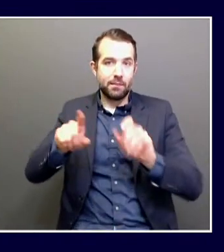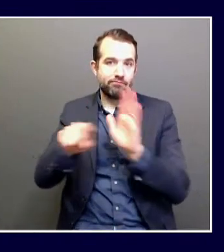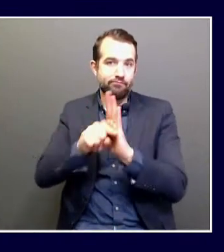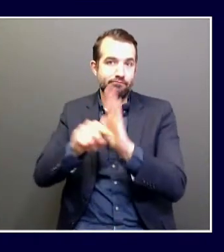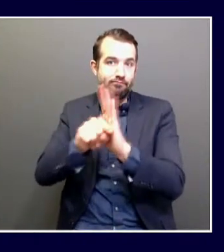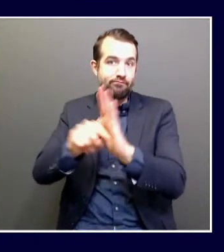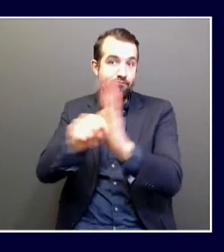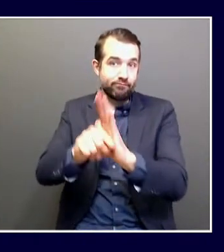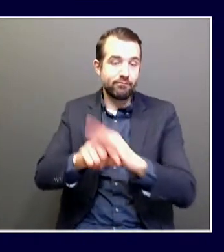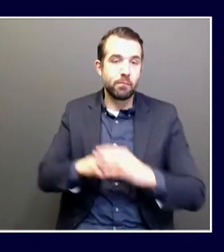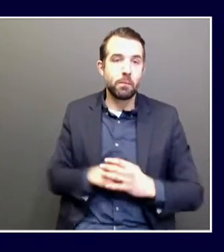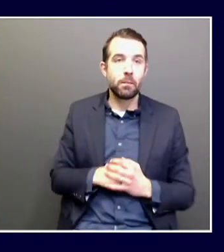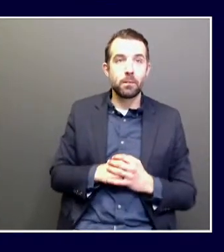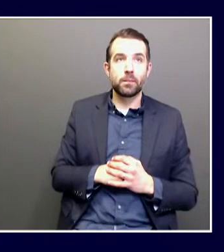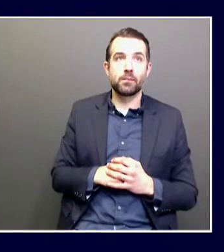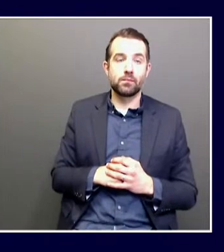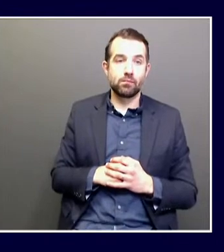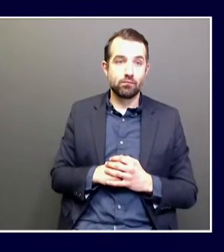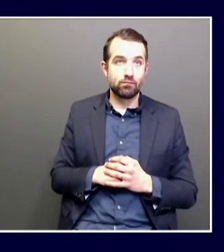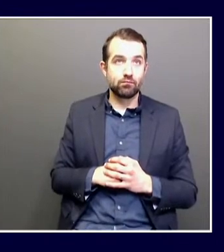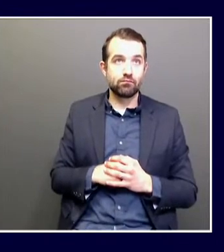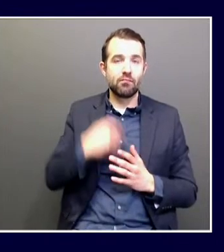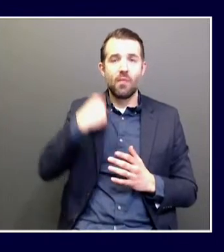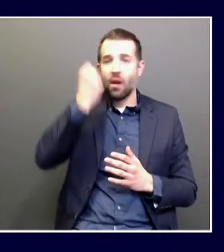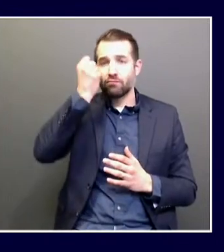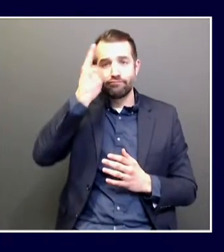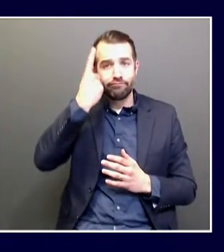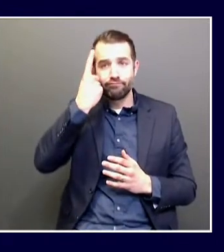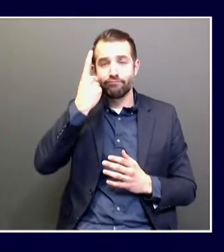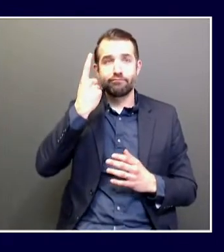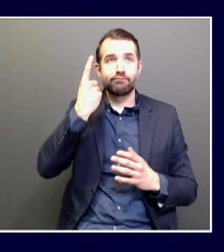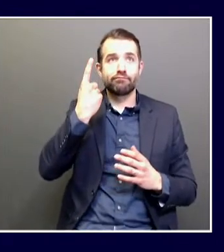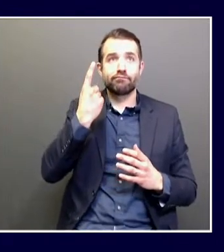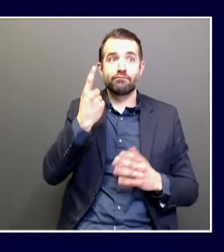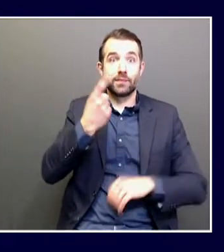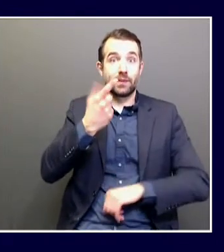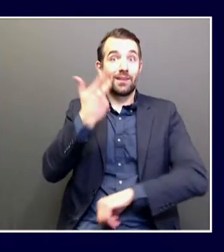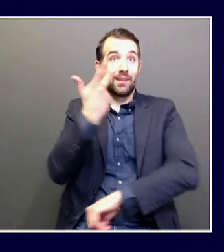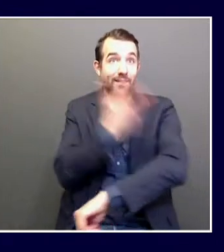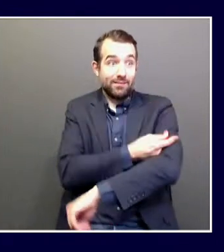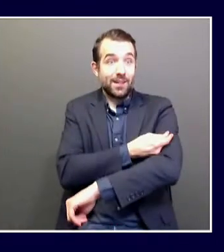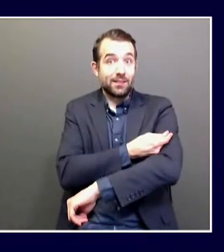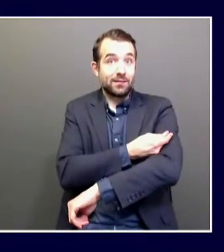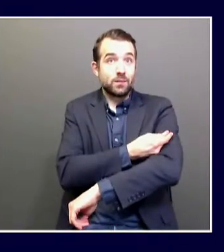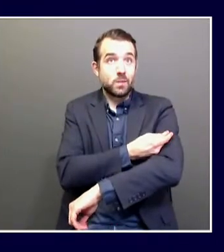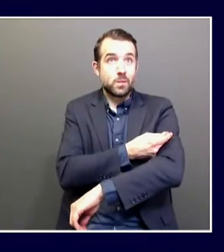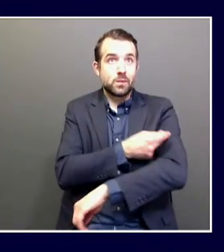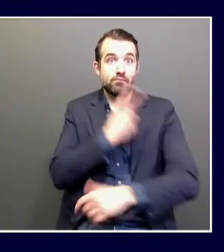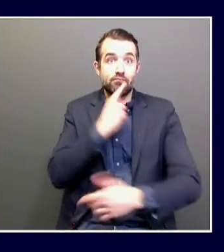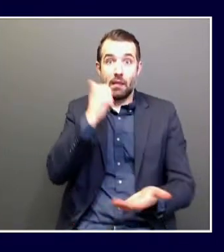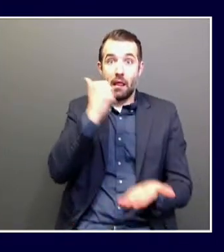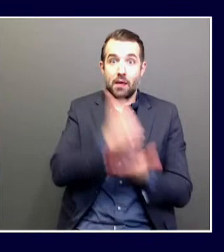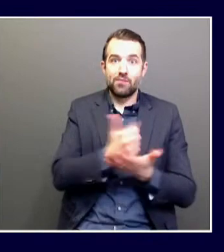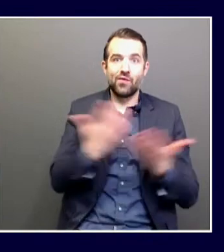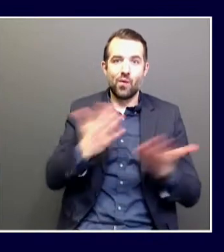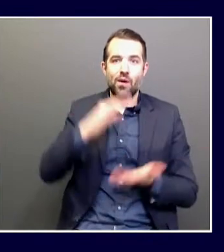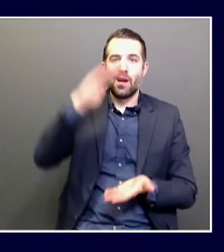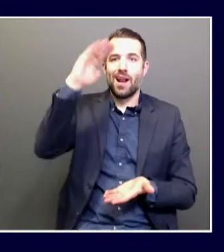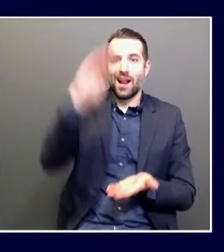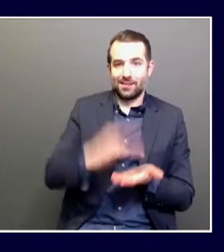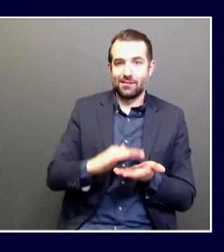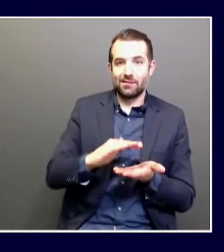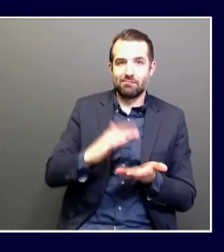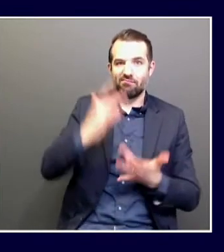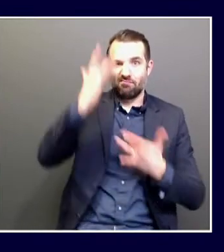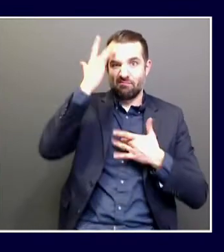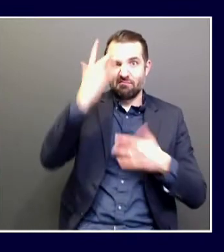you alive, keeping you off a ventilator, it's not as good as that with the booster. And that explains the difference in why testing